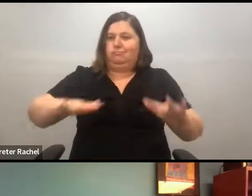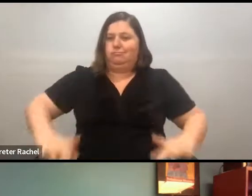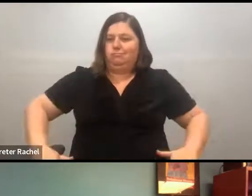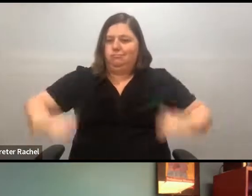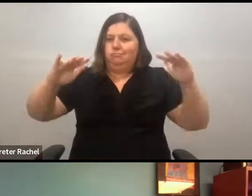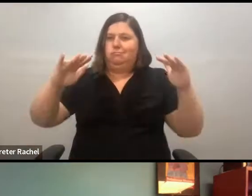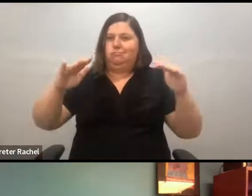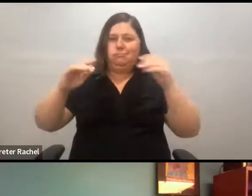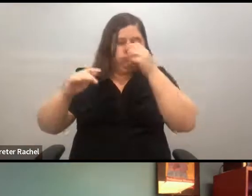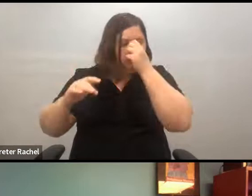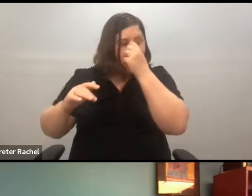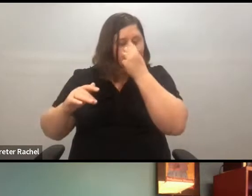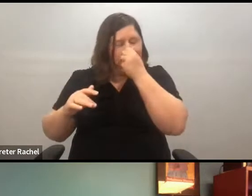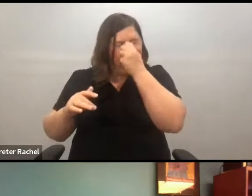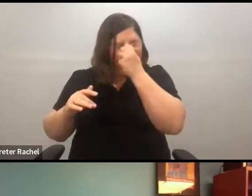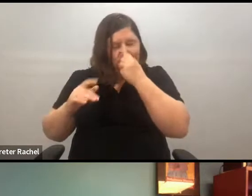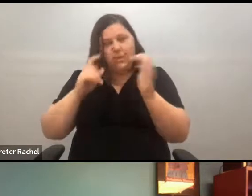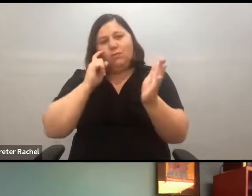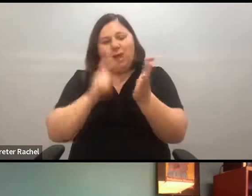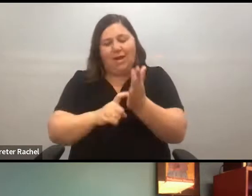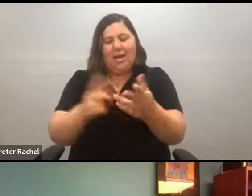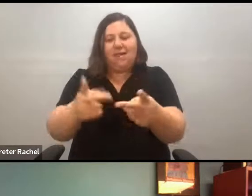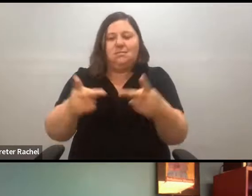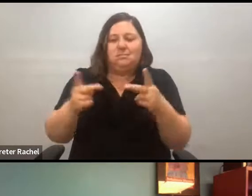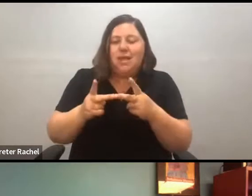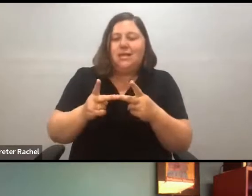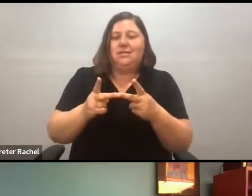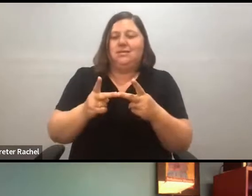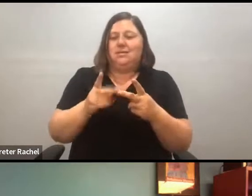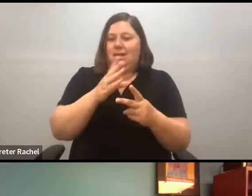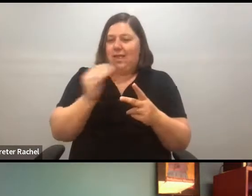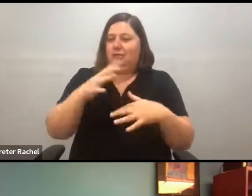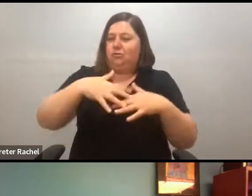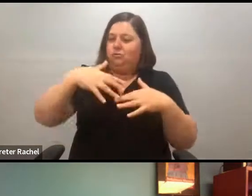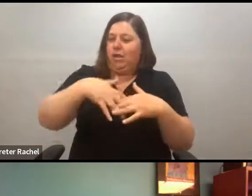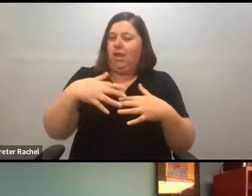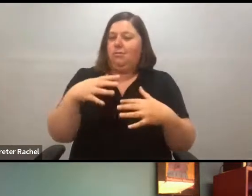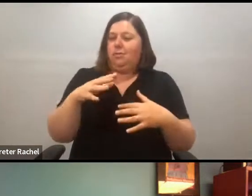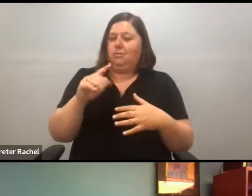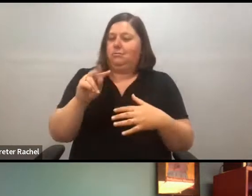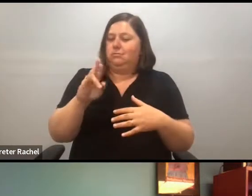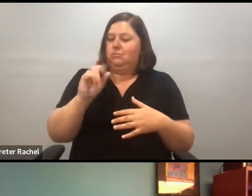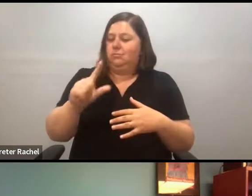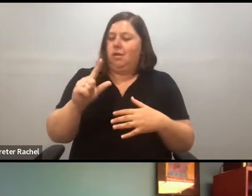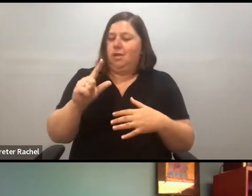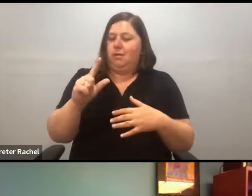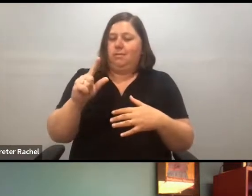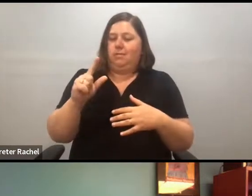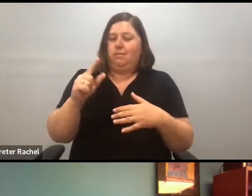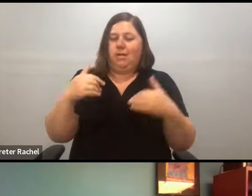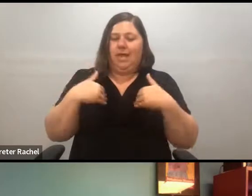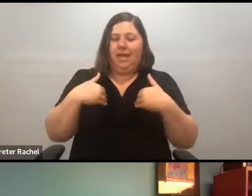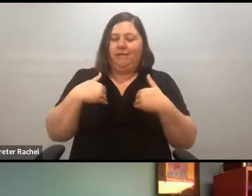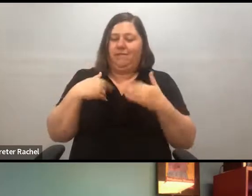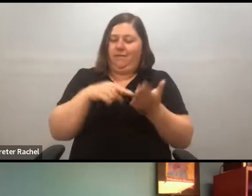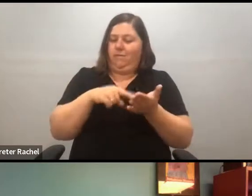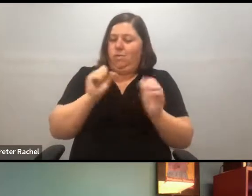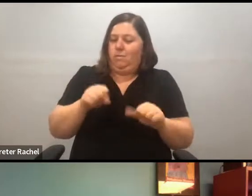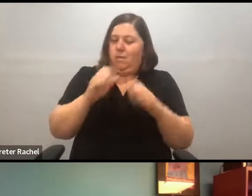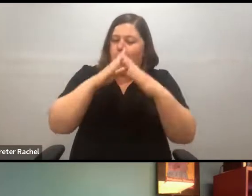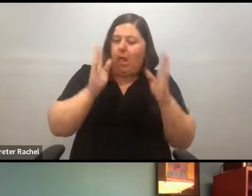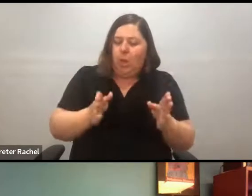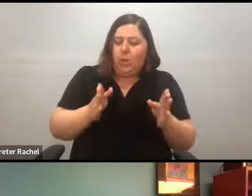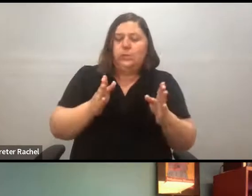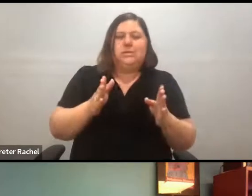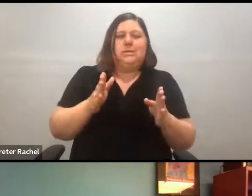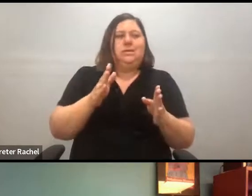is known and recognized, and where intertribal Indigenous communities have affordable housing, social services, cultural centers, and land